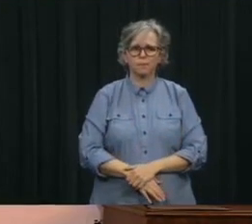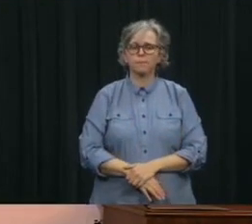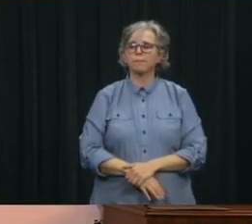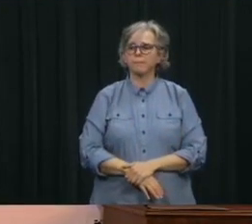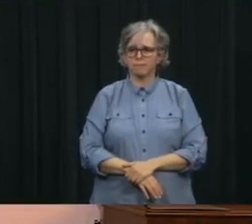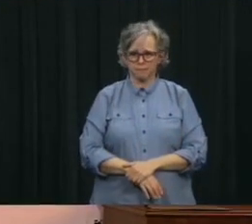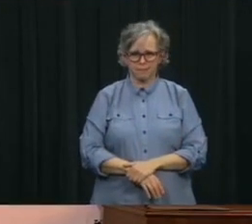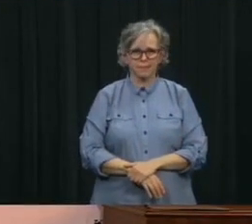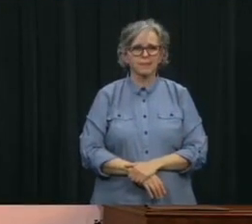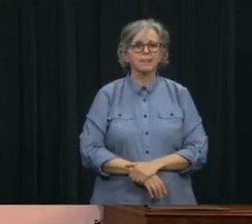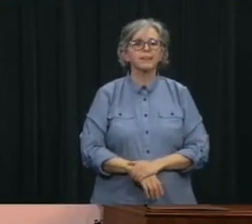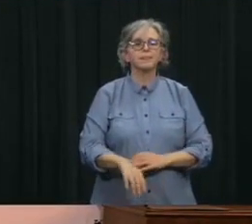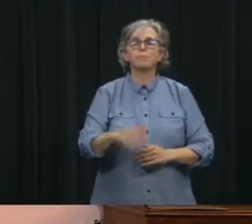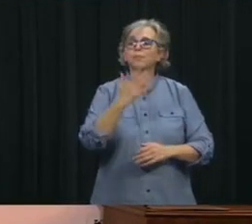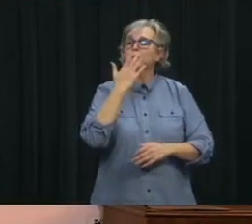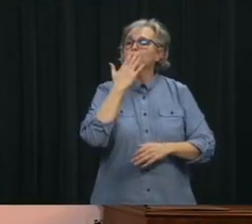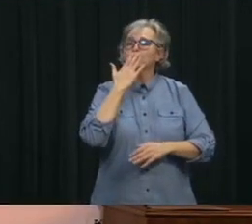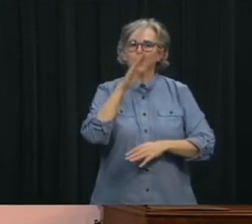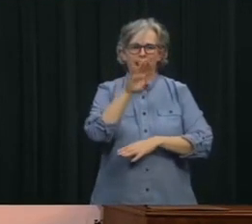Good afternoon.